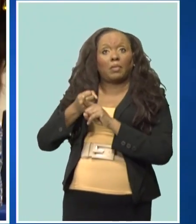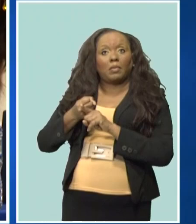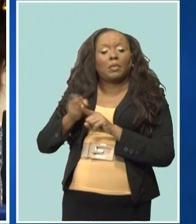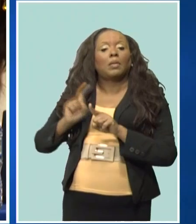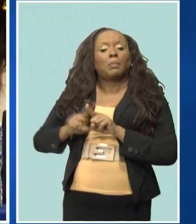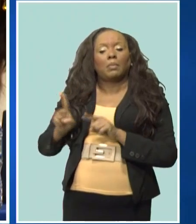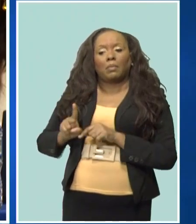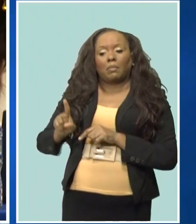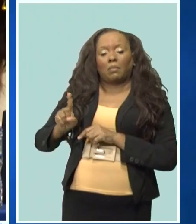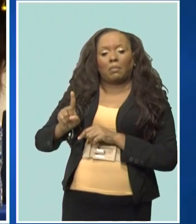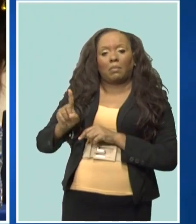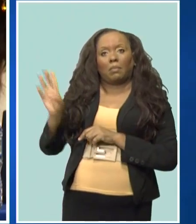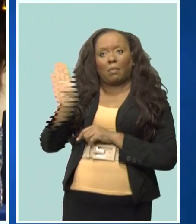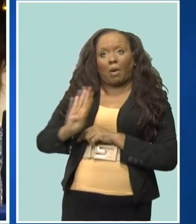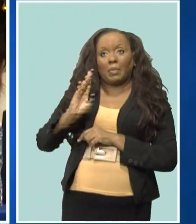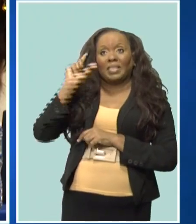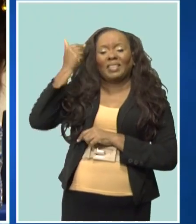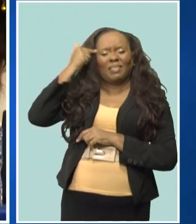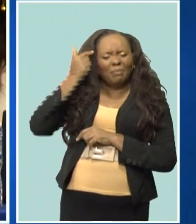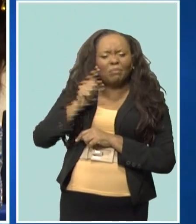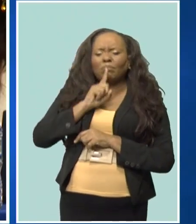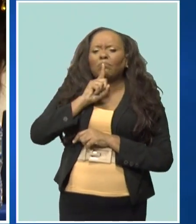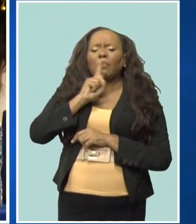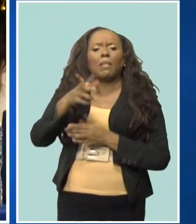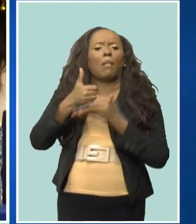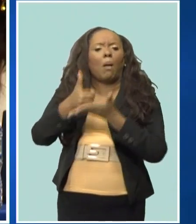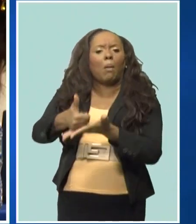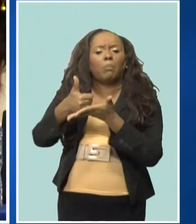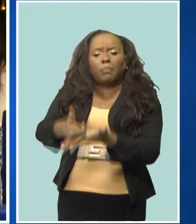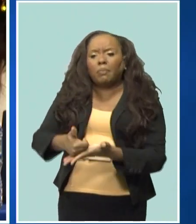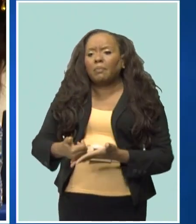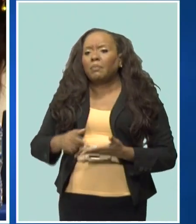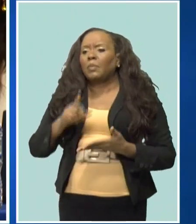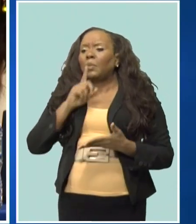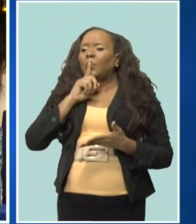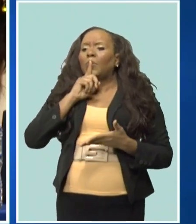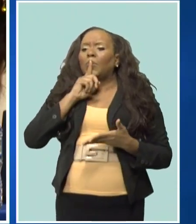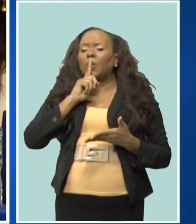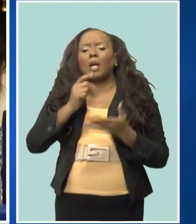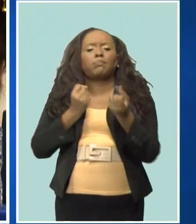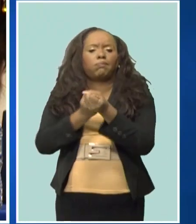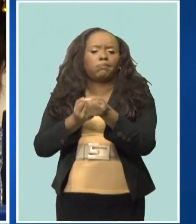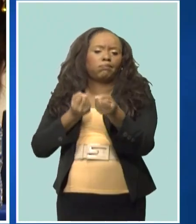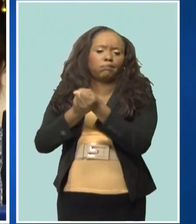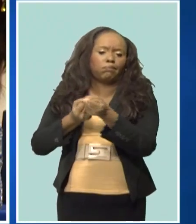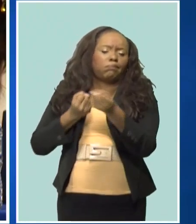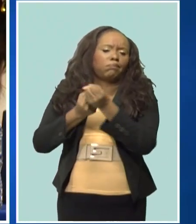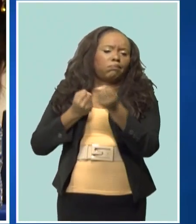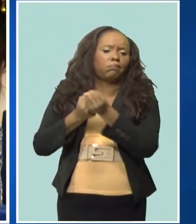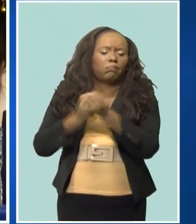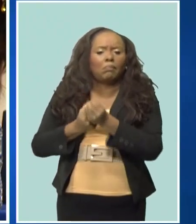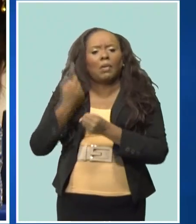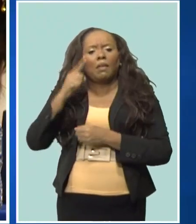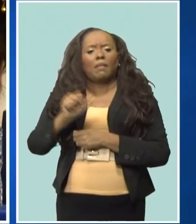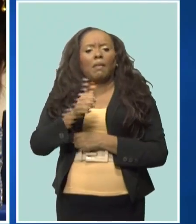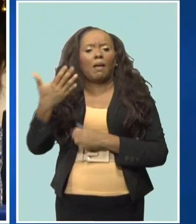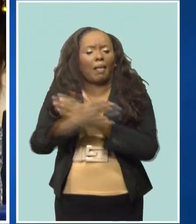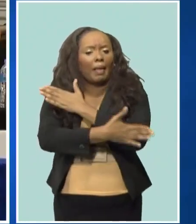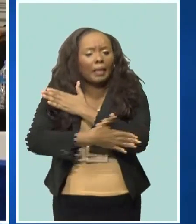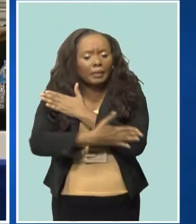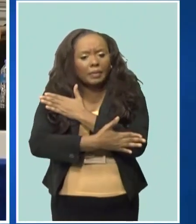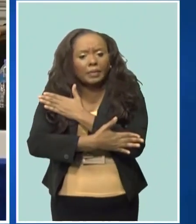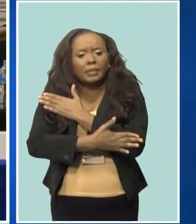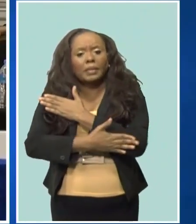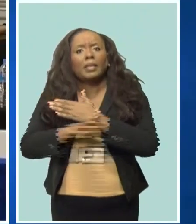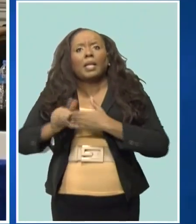entire government has been extremely helpful in championing and making a call to action that get us to where we